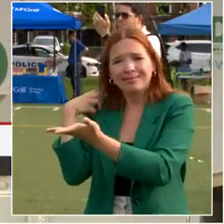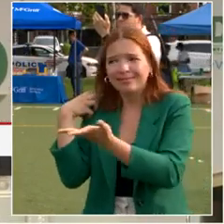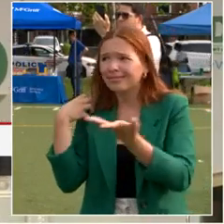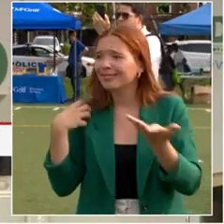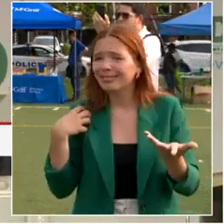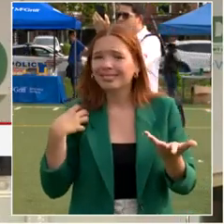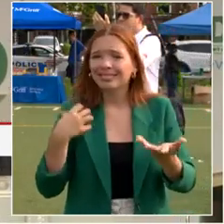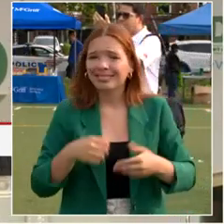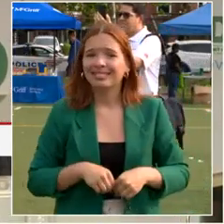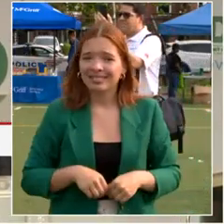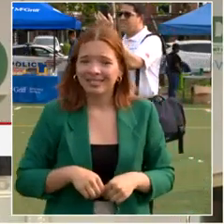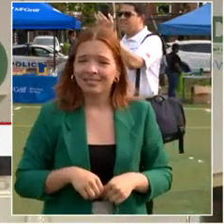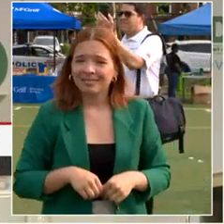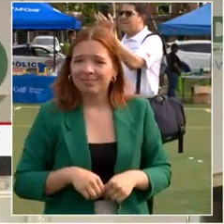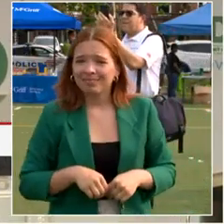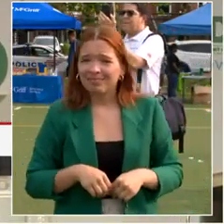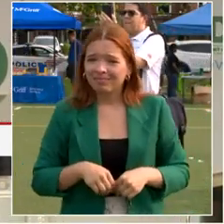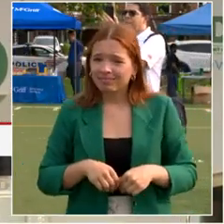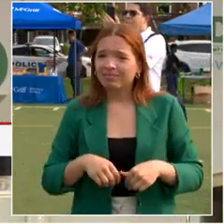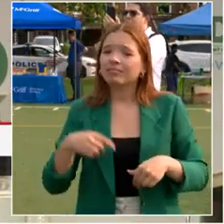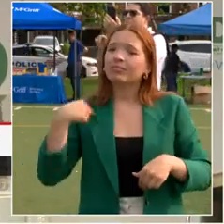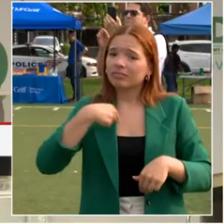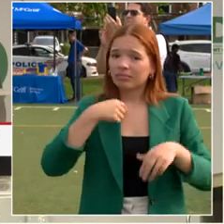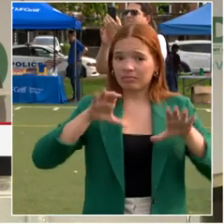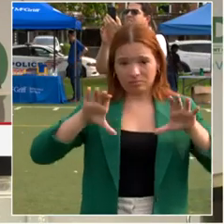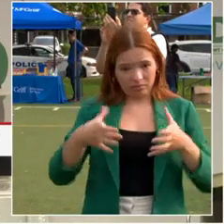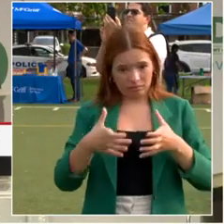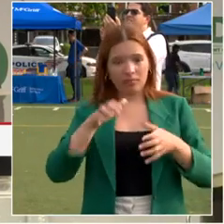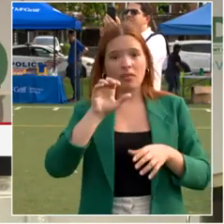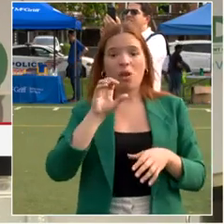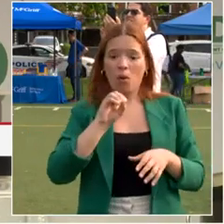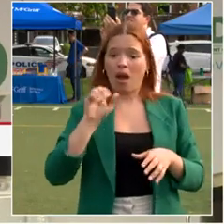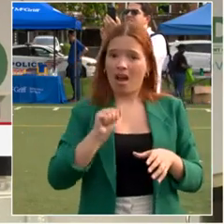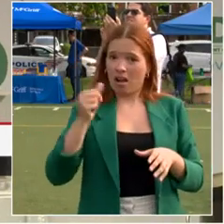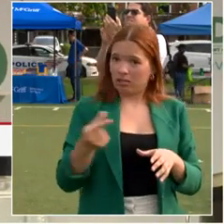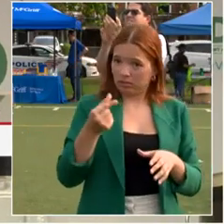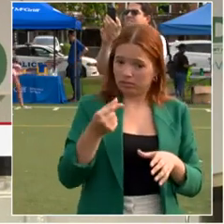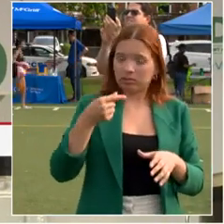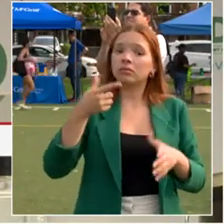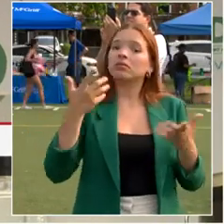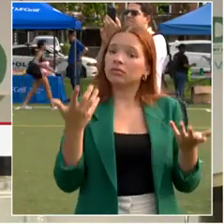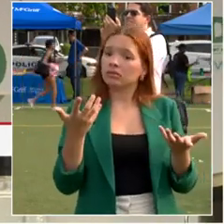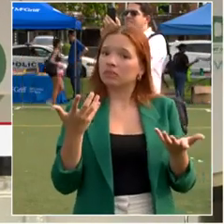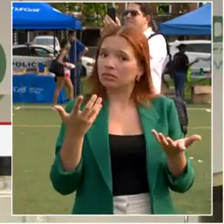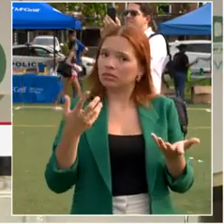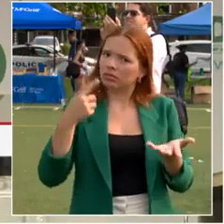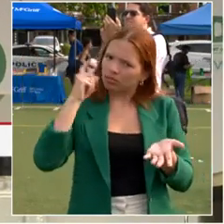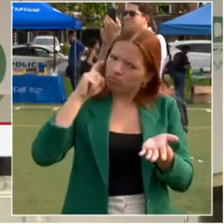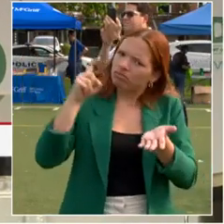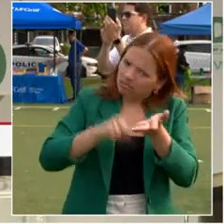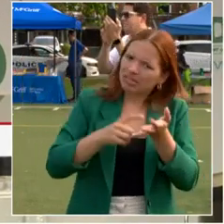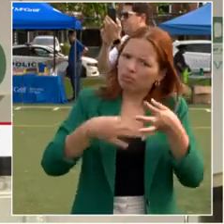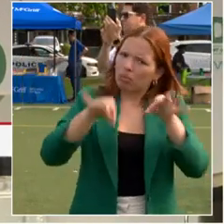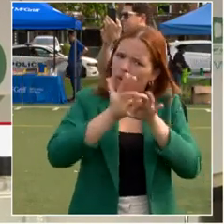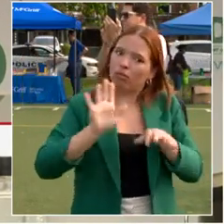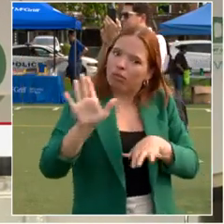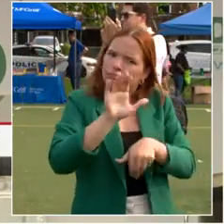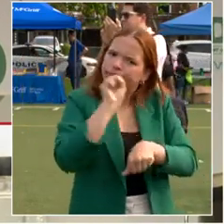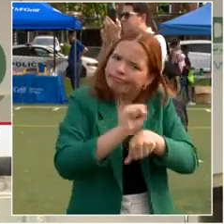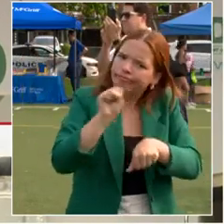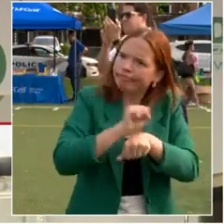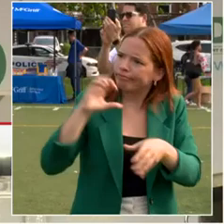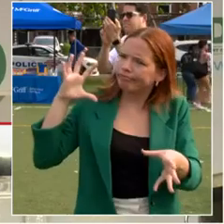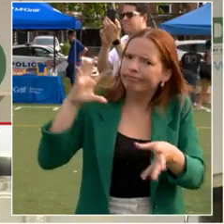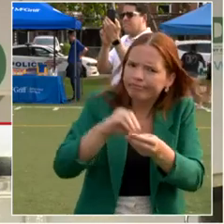Now, we at OAG ourselves, we recognize the importance of community. In fact, we have a dedicated community